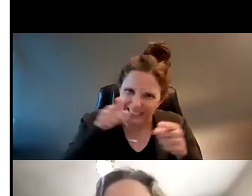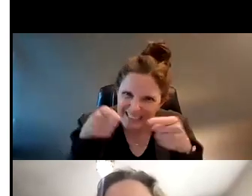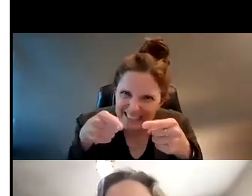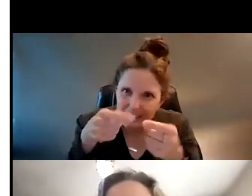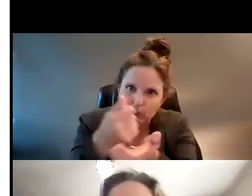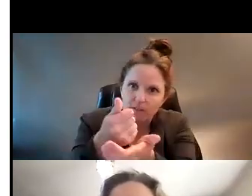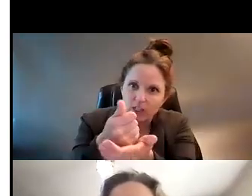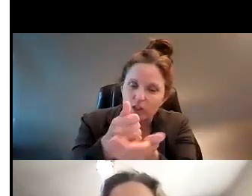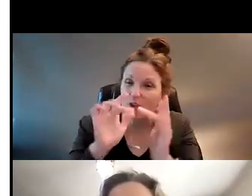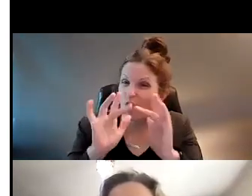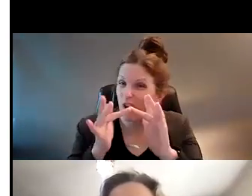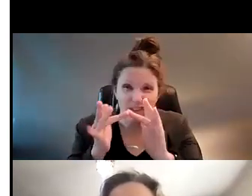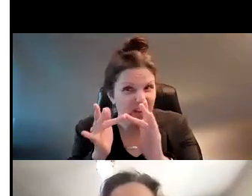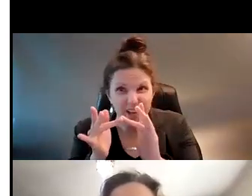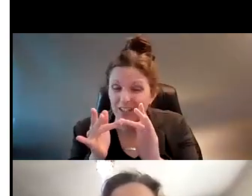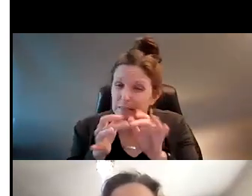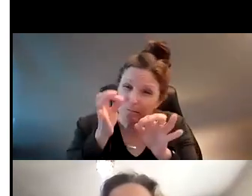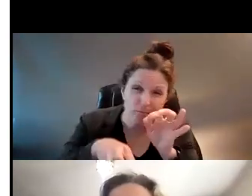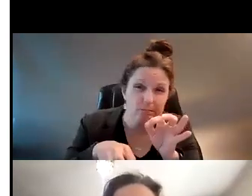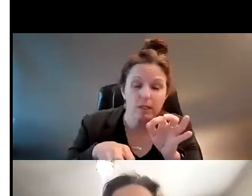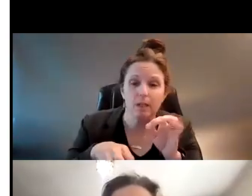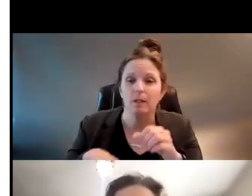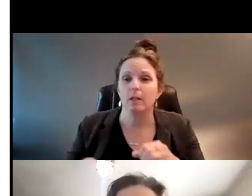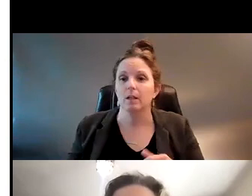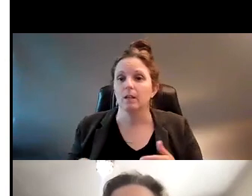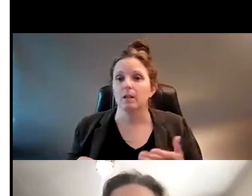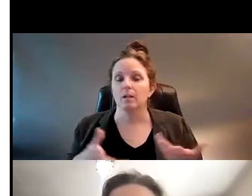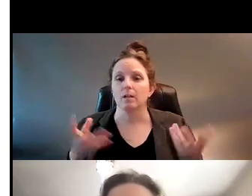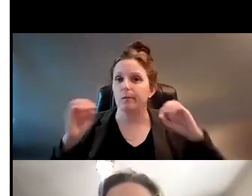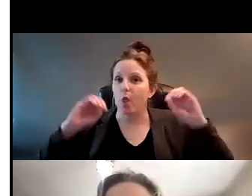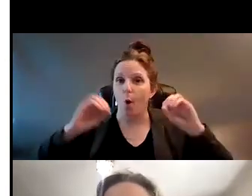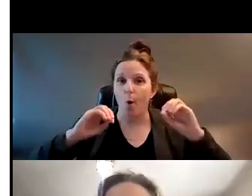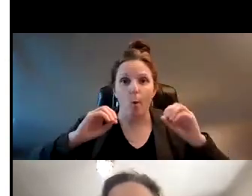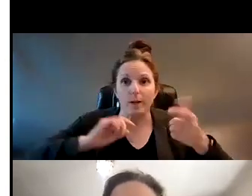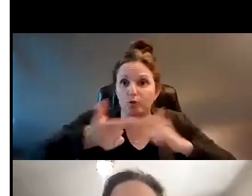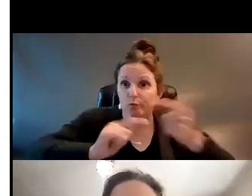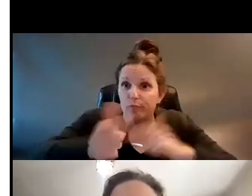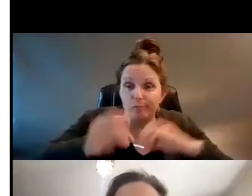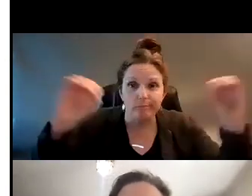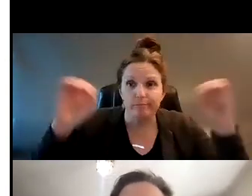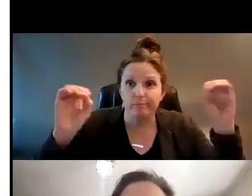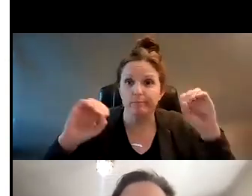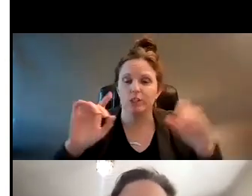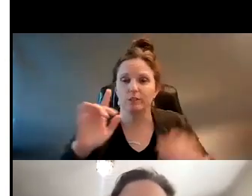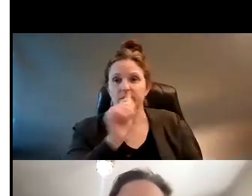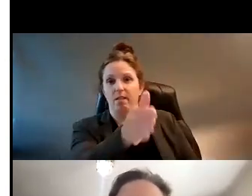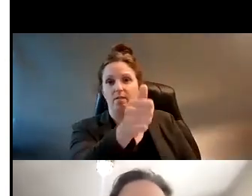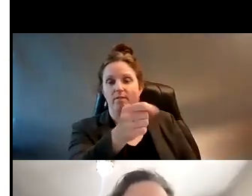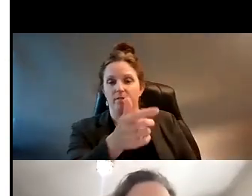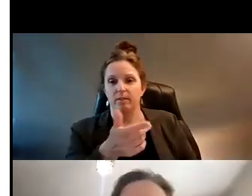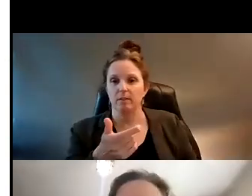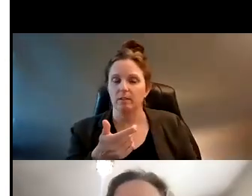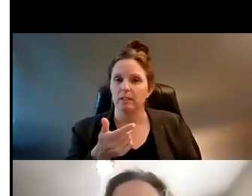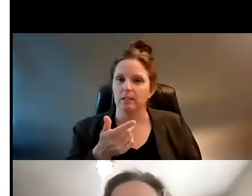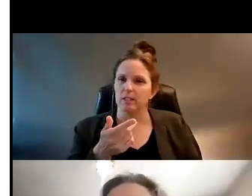online, you know, with no real interaction or anything like that. Even something as kind of limited as that